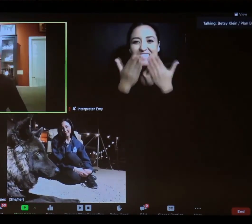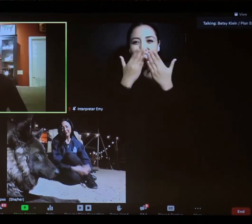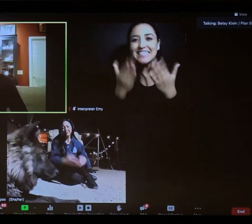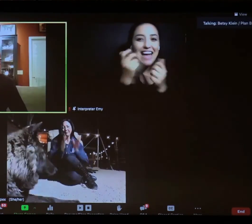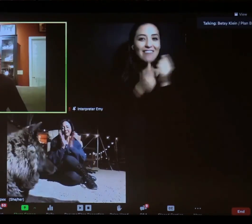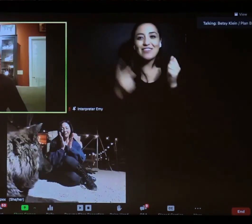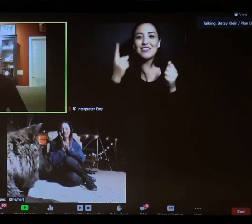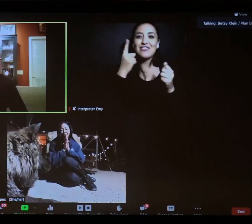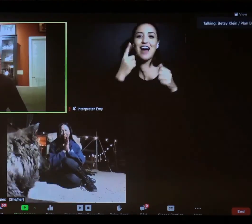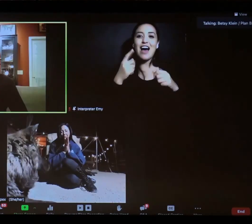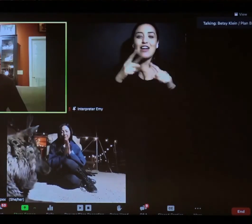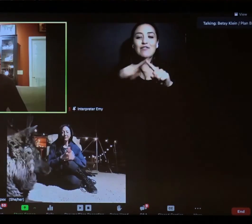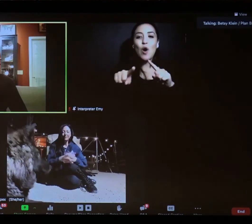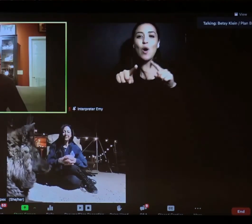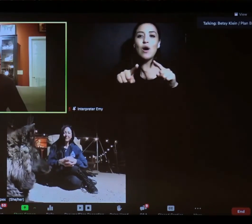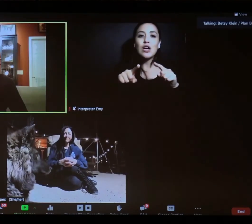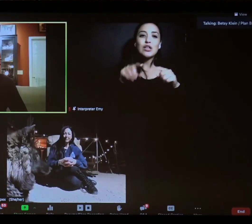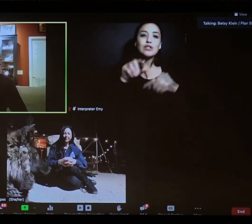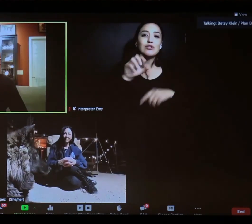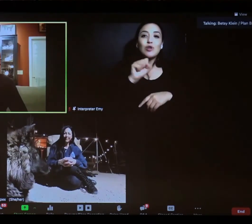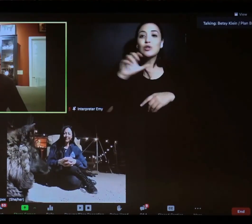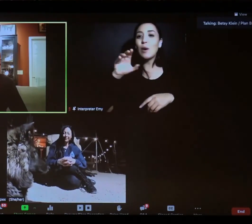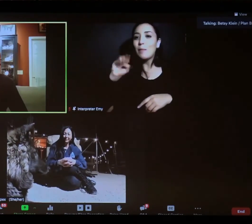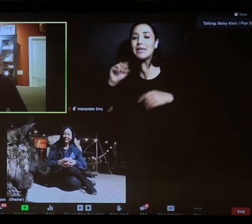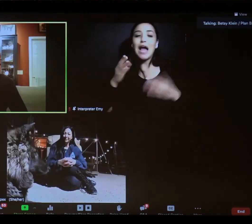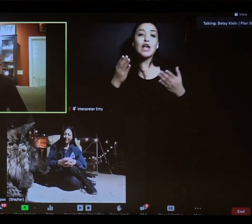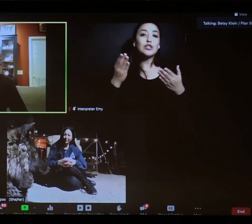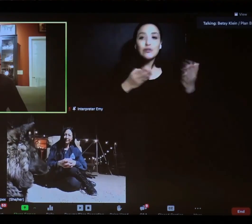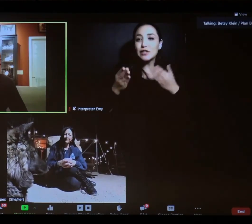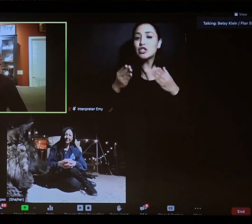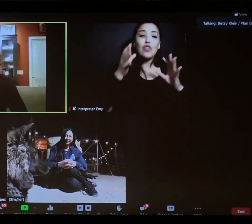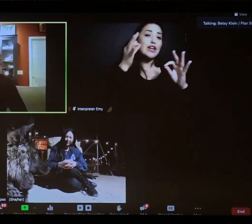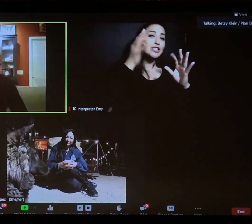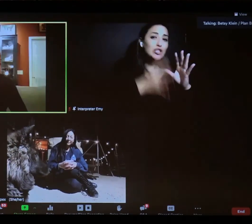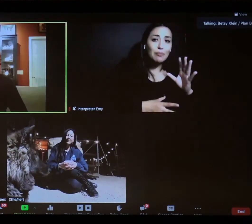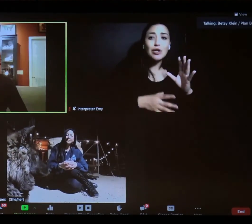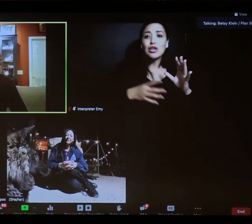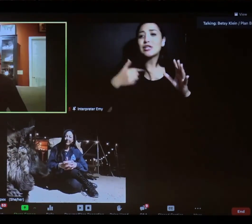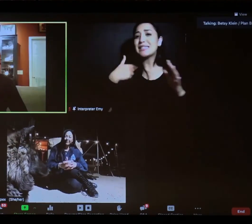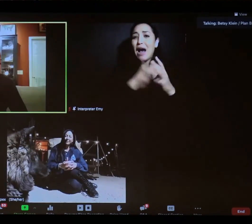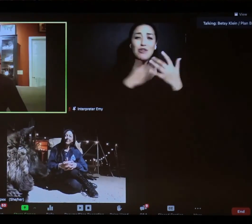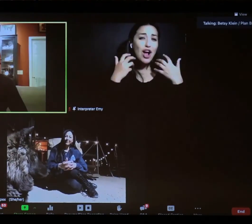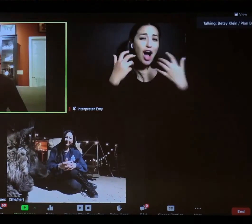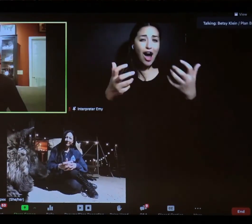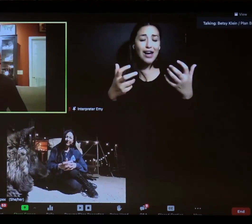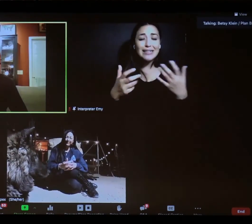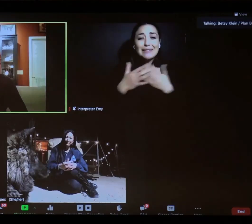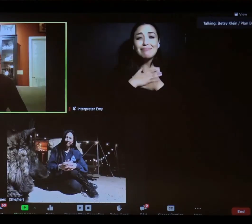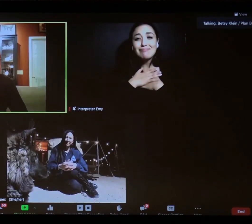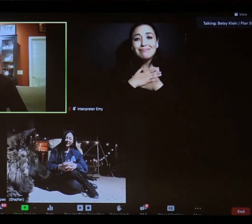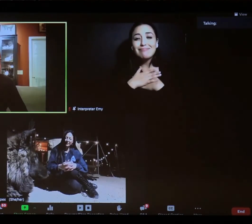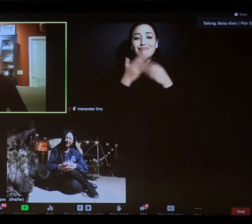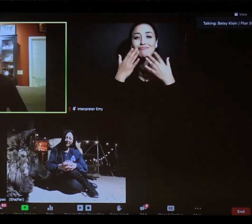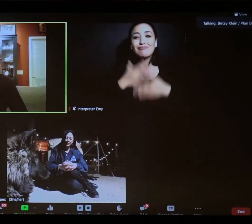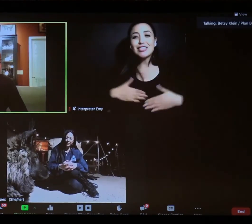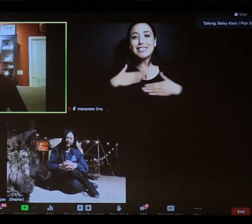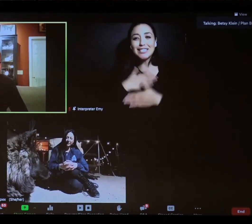Media Services, our volunteers, all of you guys, the interpreters, and of course our audience. So we really appreciate